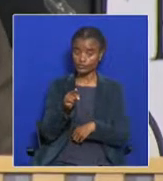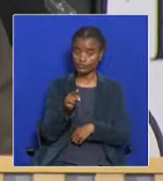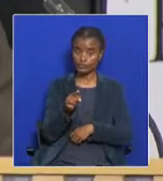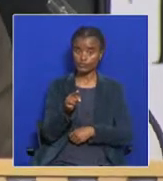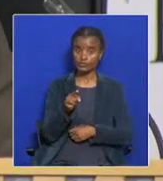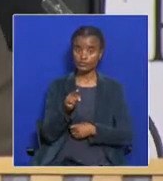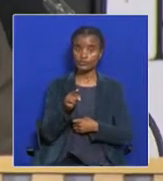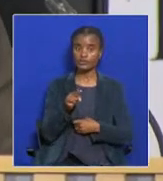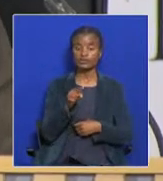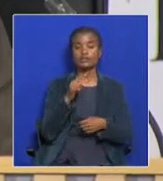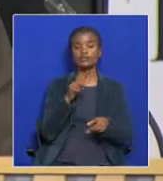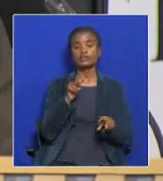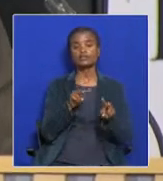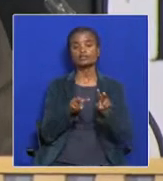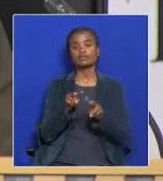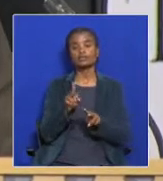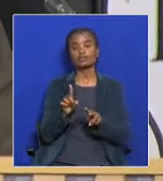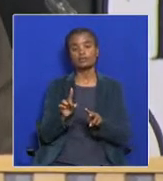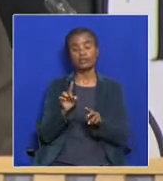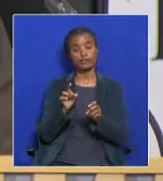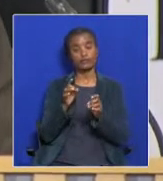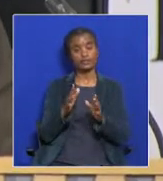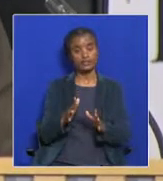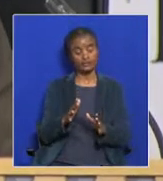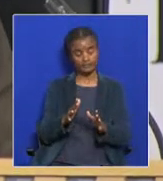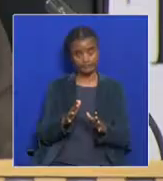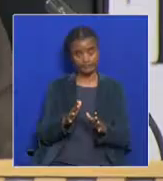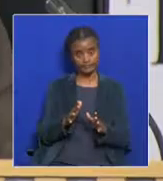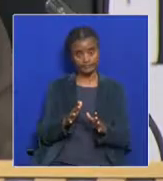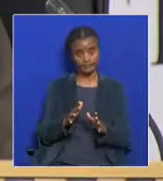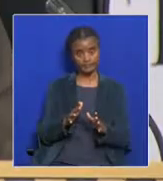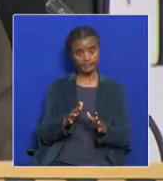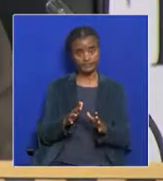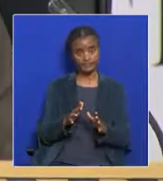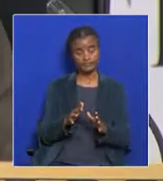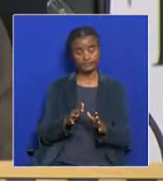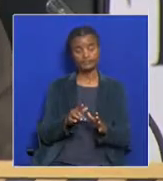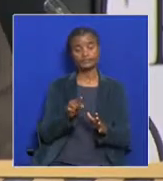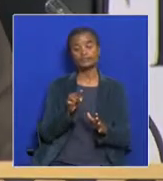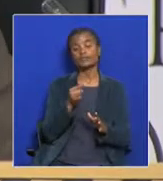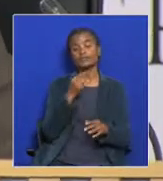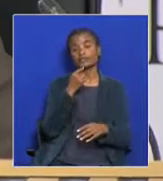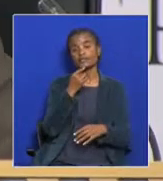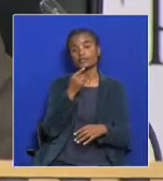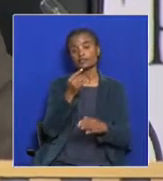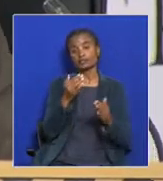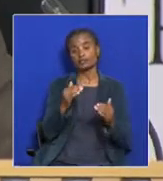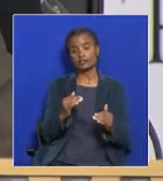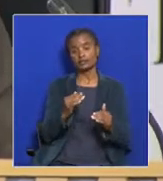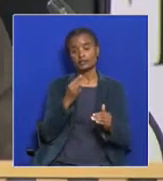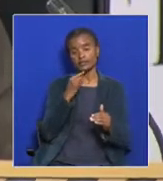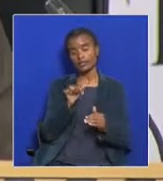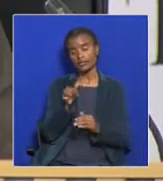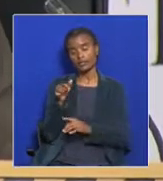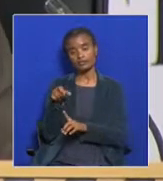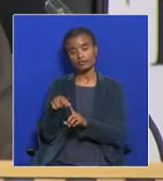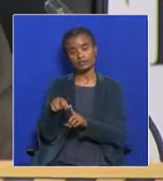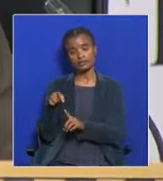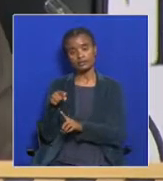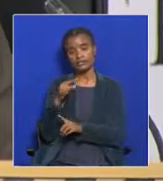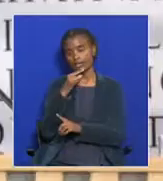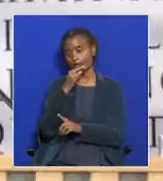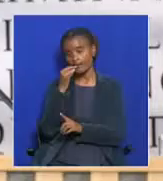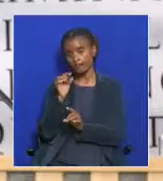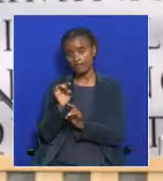inspecting officer, sir, midway. And then somebody here, the name is not clear, does